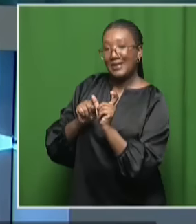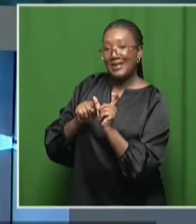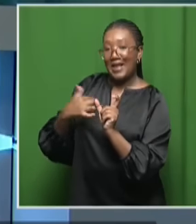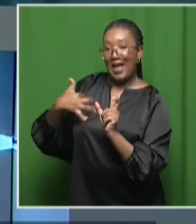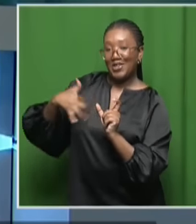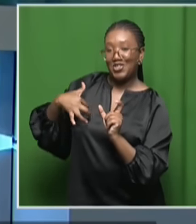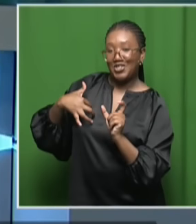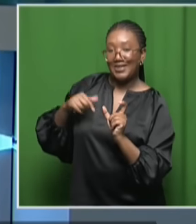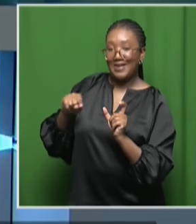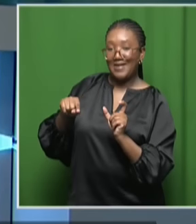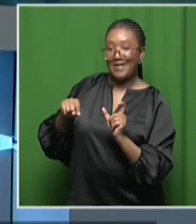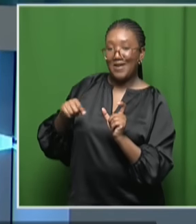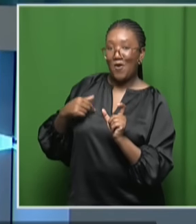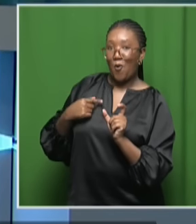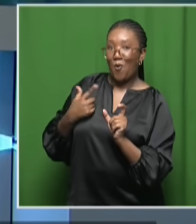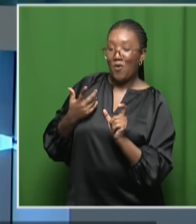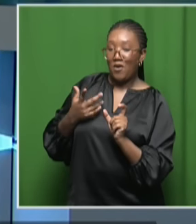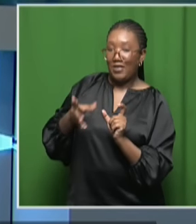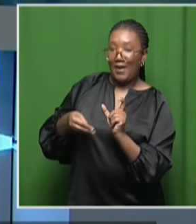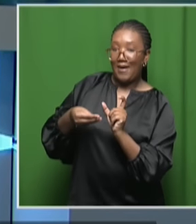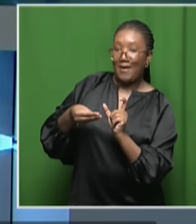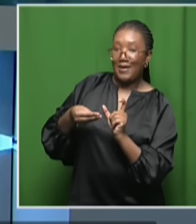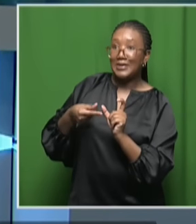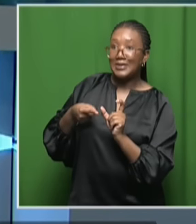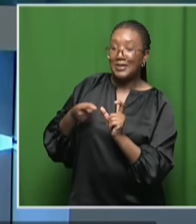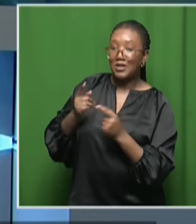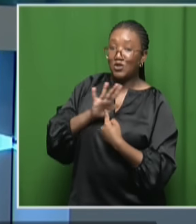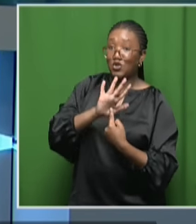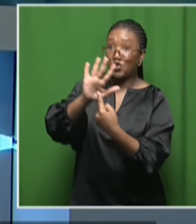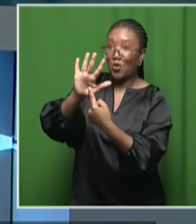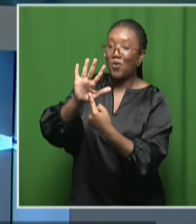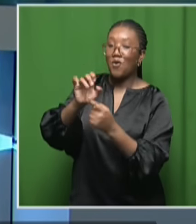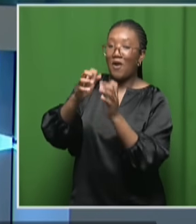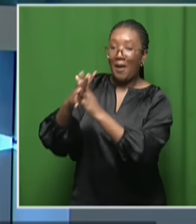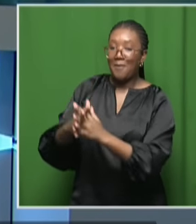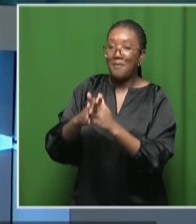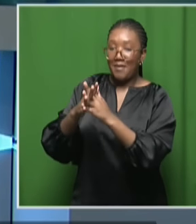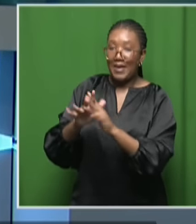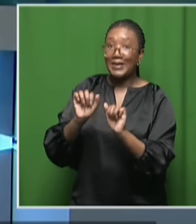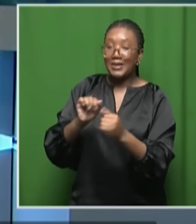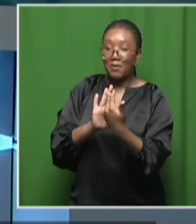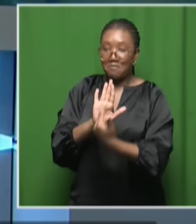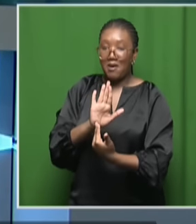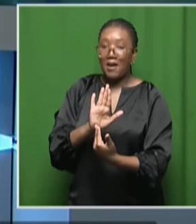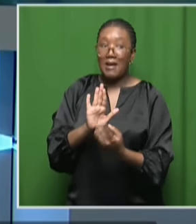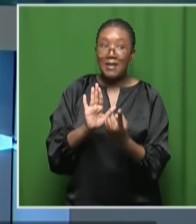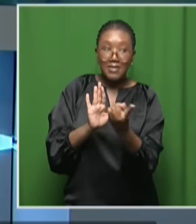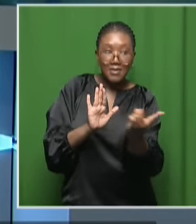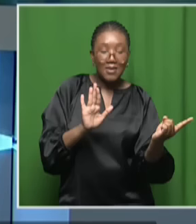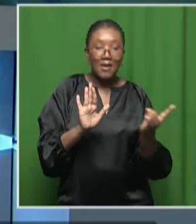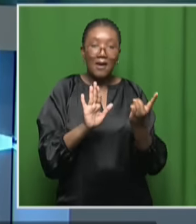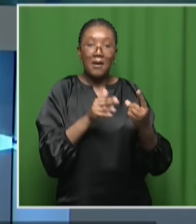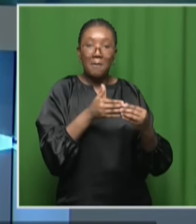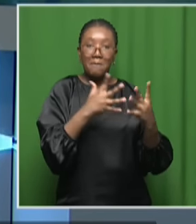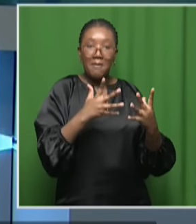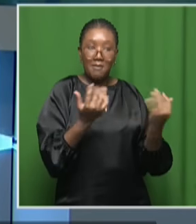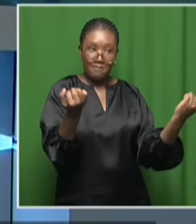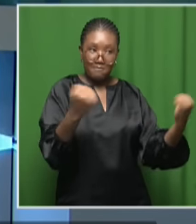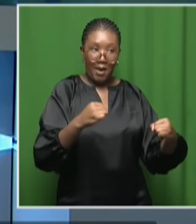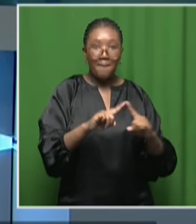Argentina, or some language that shows within the declaration where there is some